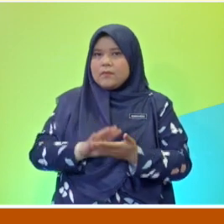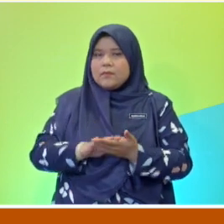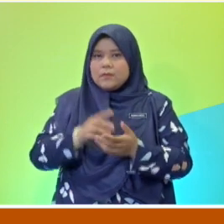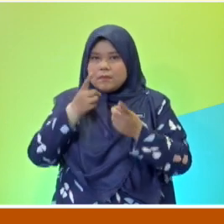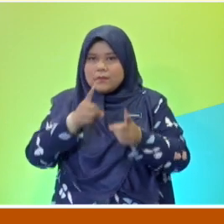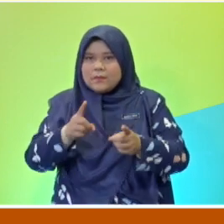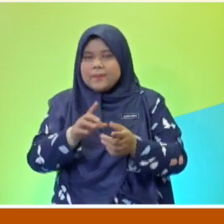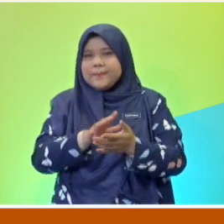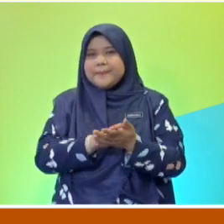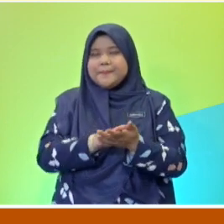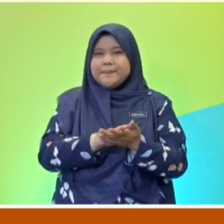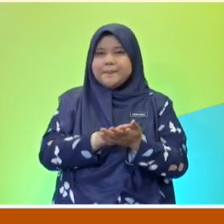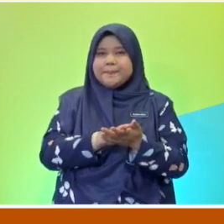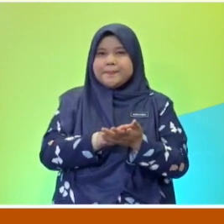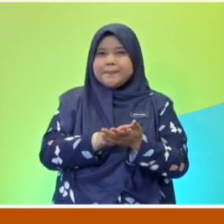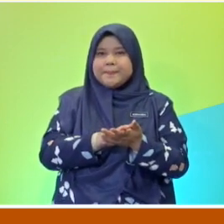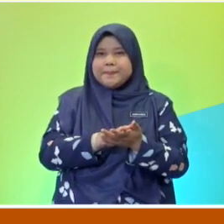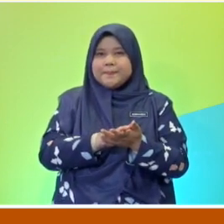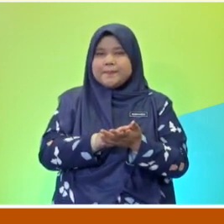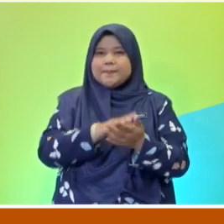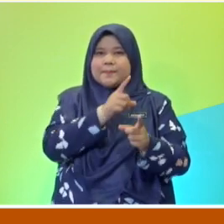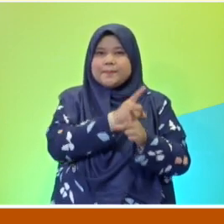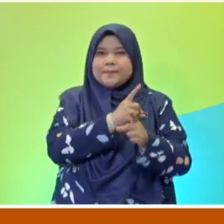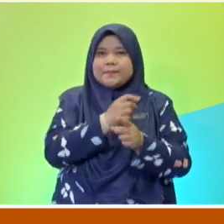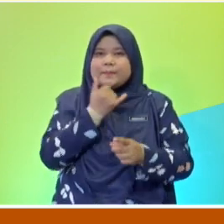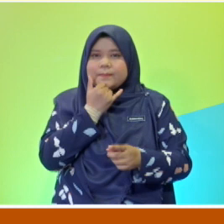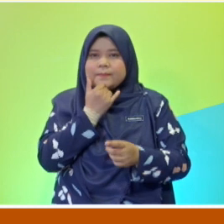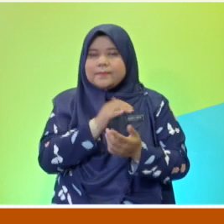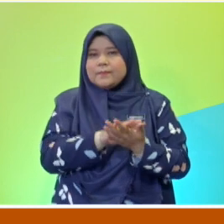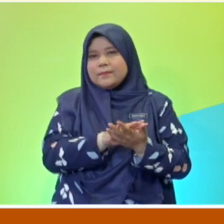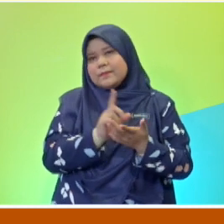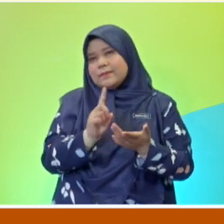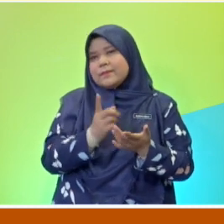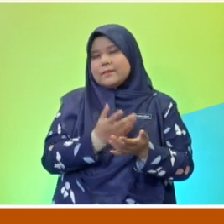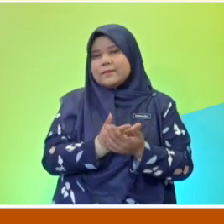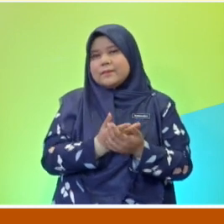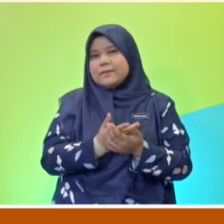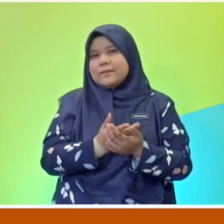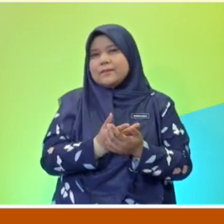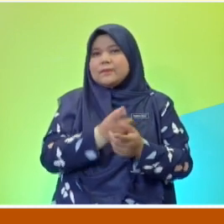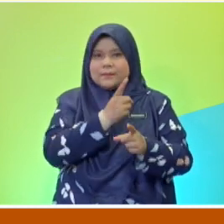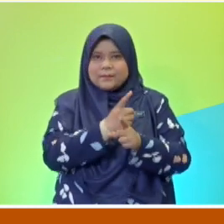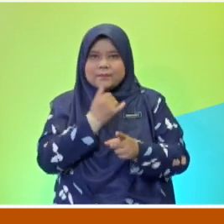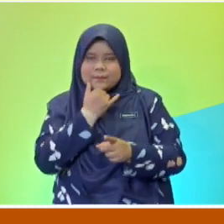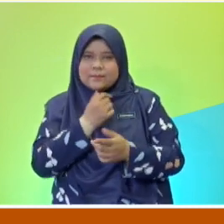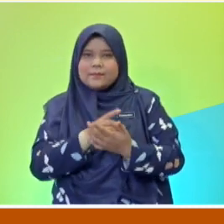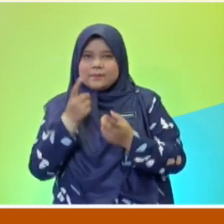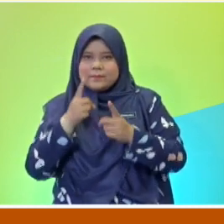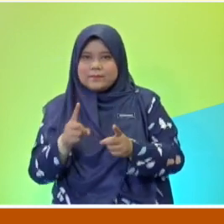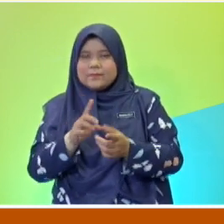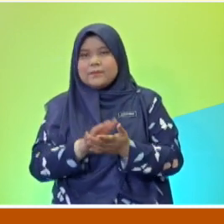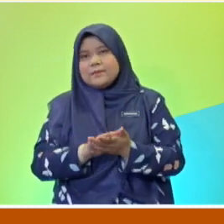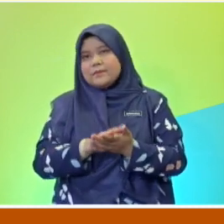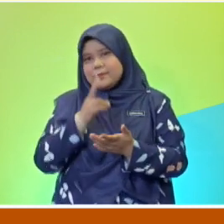yes, sure, Chris. Would you Okay. like to try the true false or the sentence completion? The true false. Okay. Yeah. Okay,